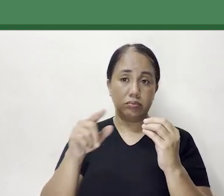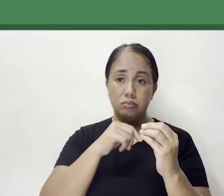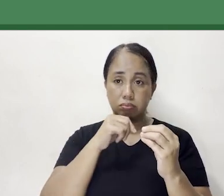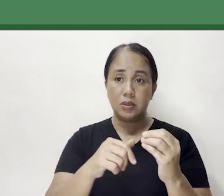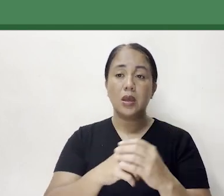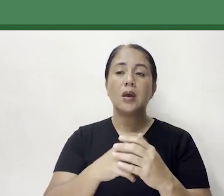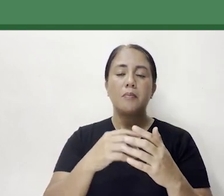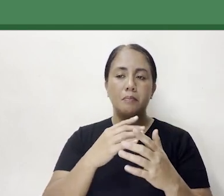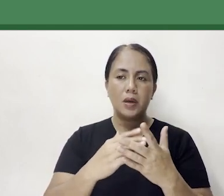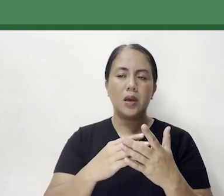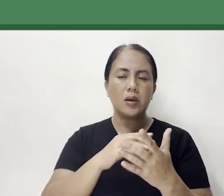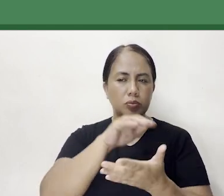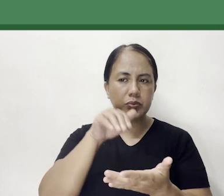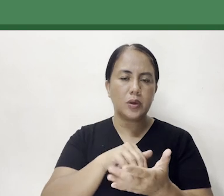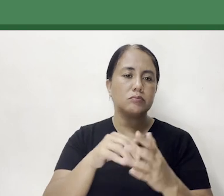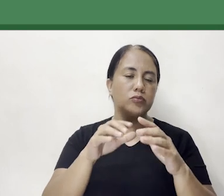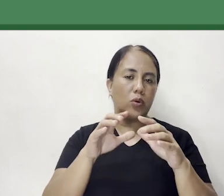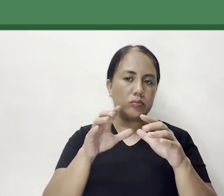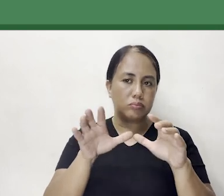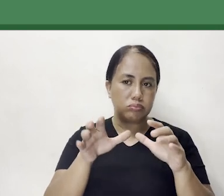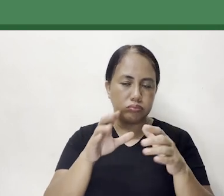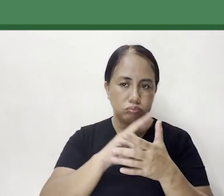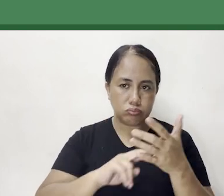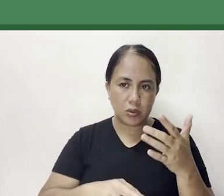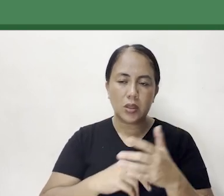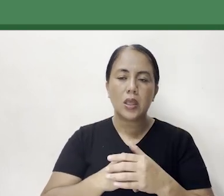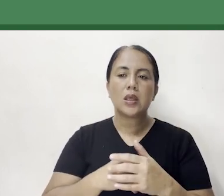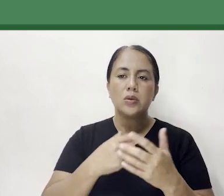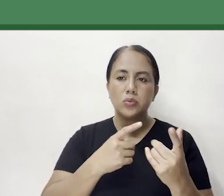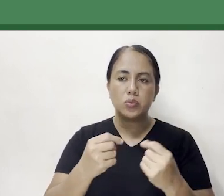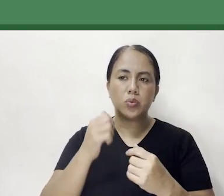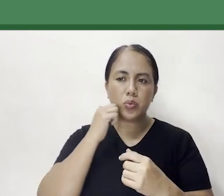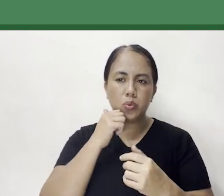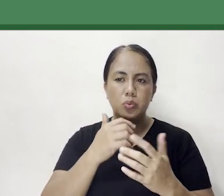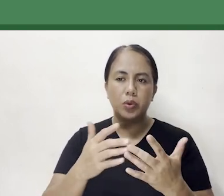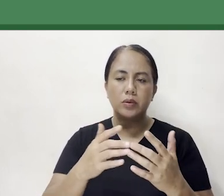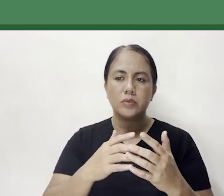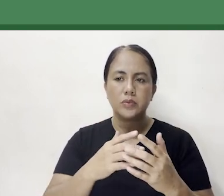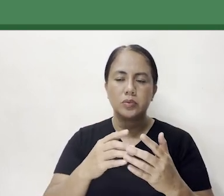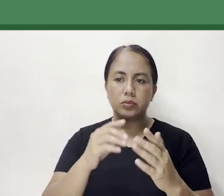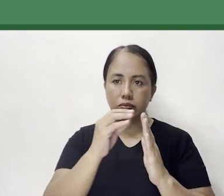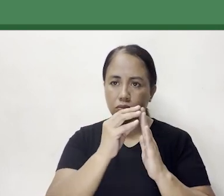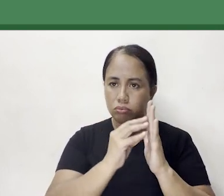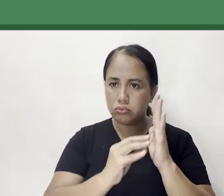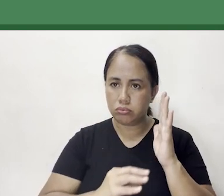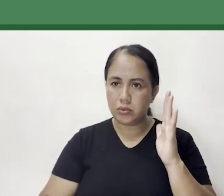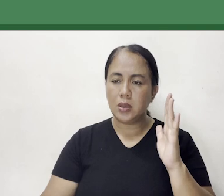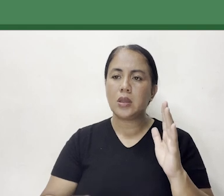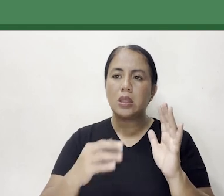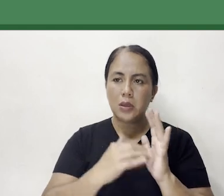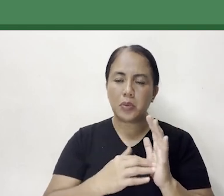Equality and non-discrimination are at the heart of the Convention and evoked consistently throughout its substantive